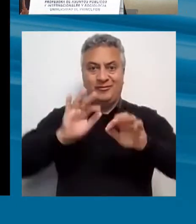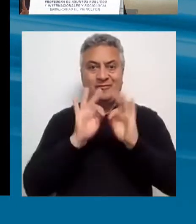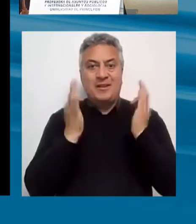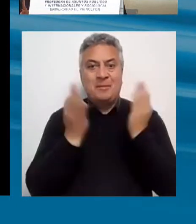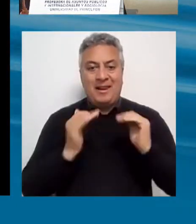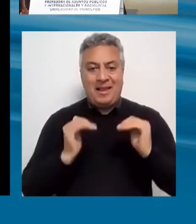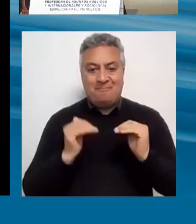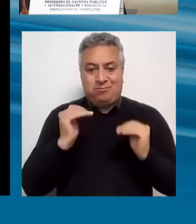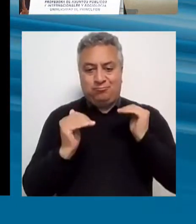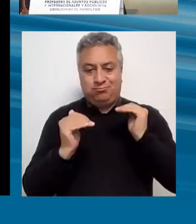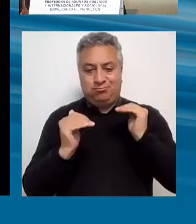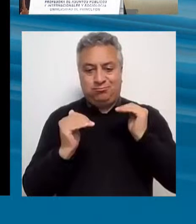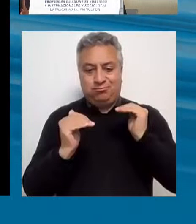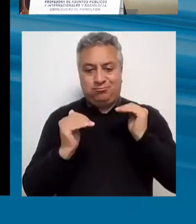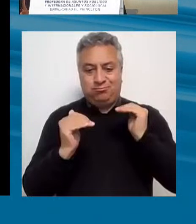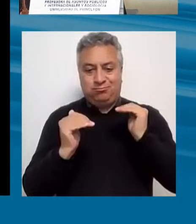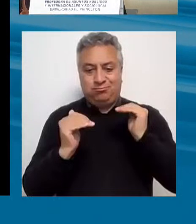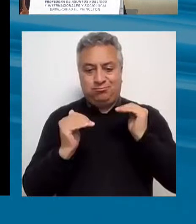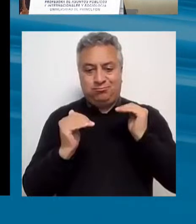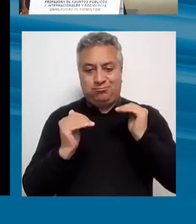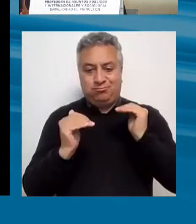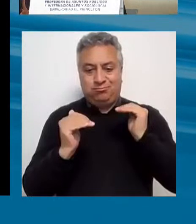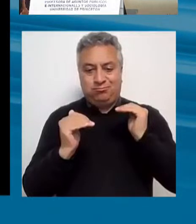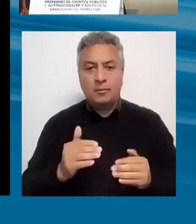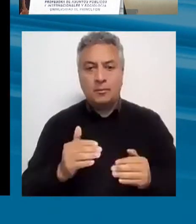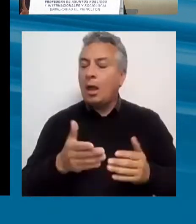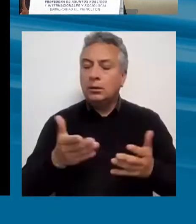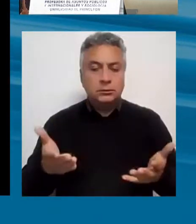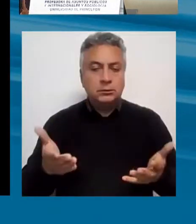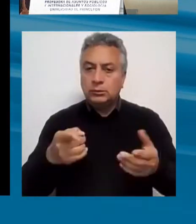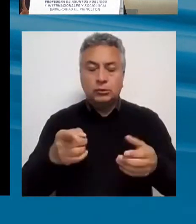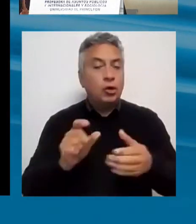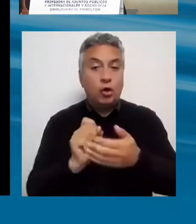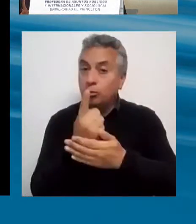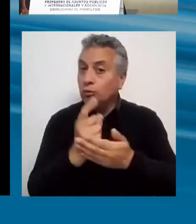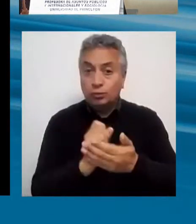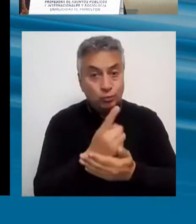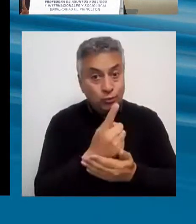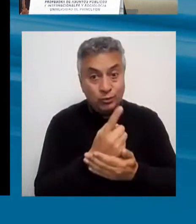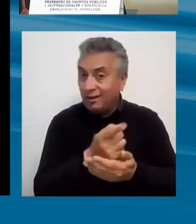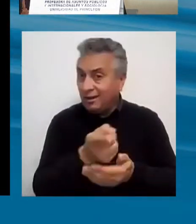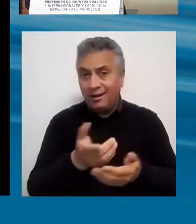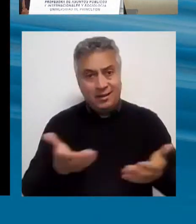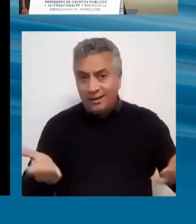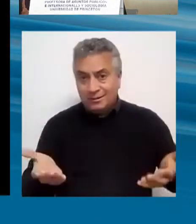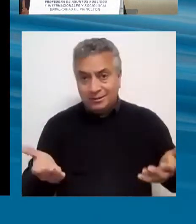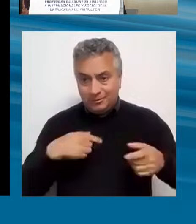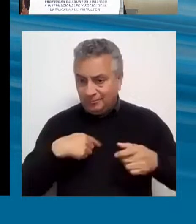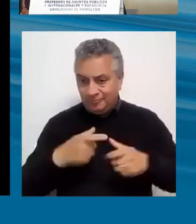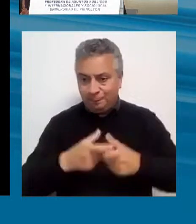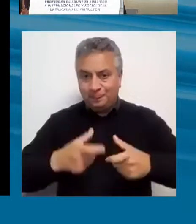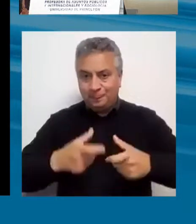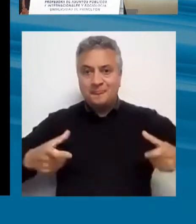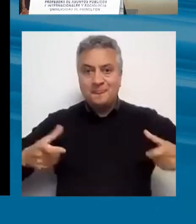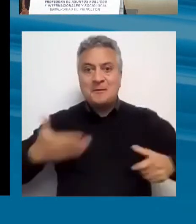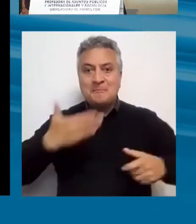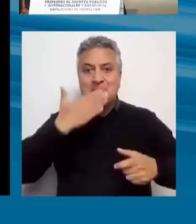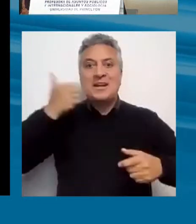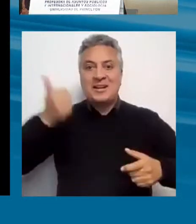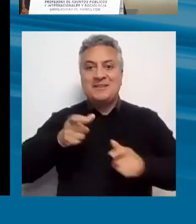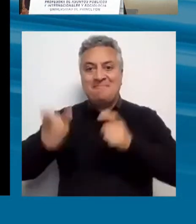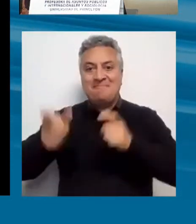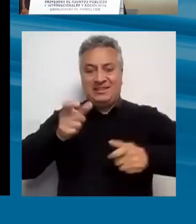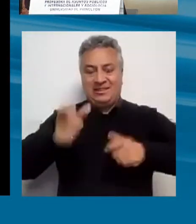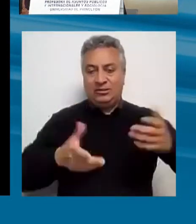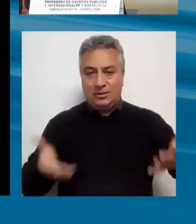scenario, although there are many opportunities. The opportunities do not take the population to increase their